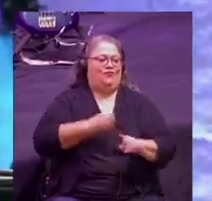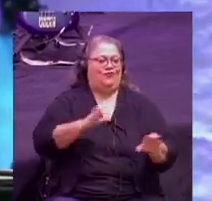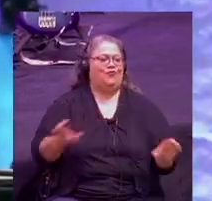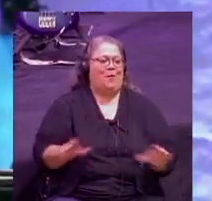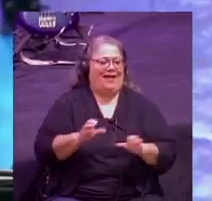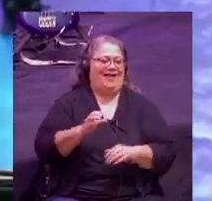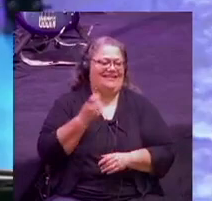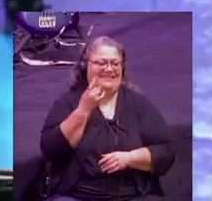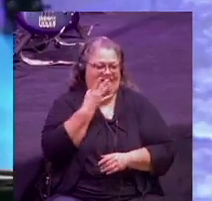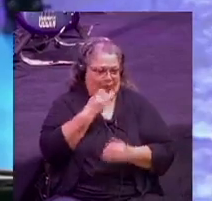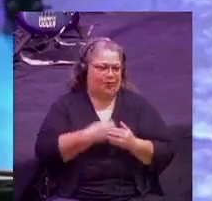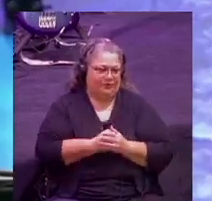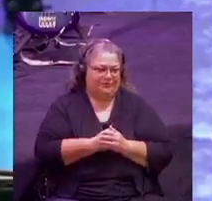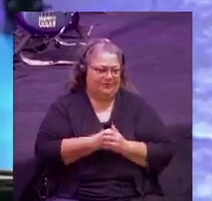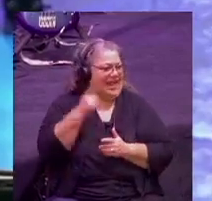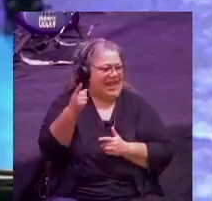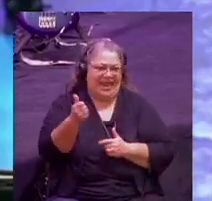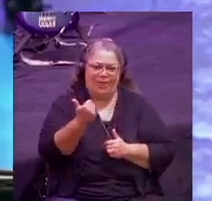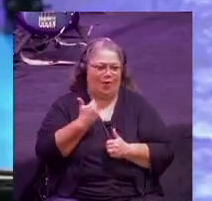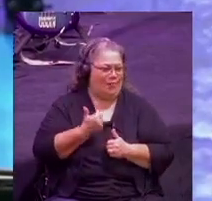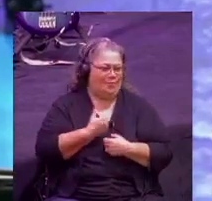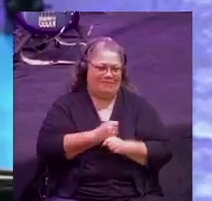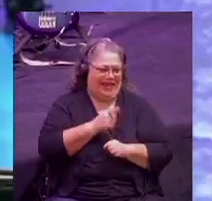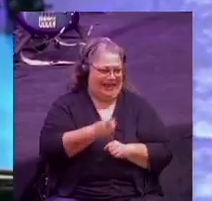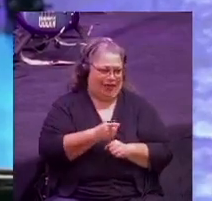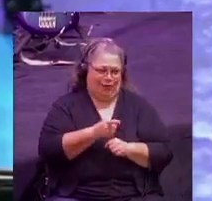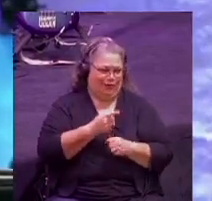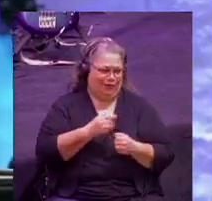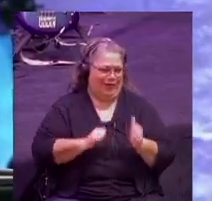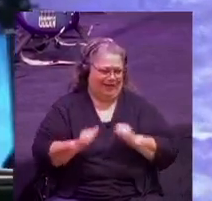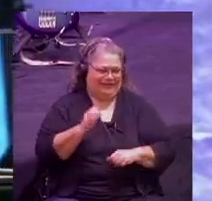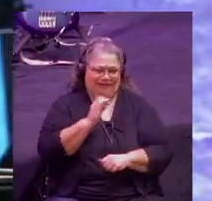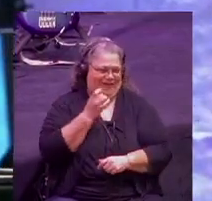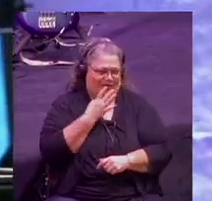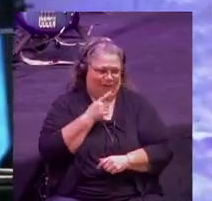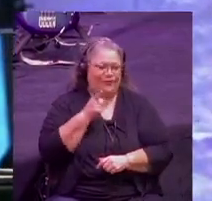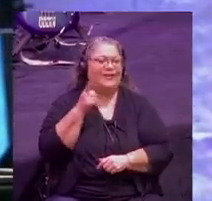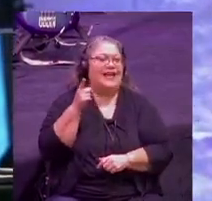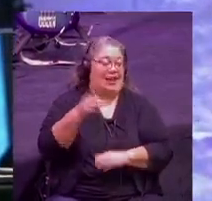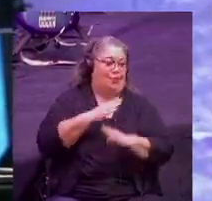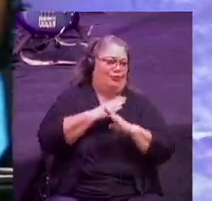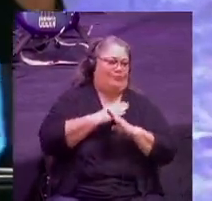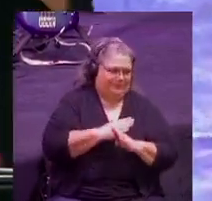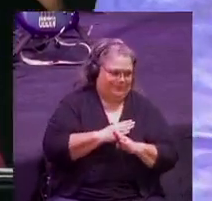He ain't going to make you act like a fool. He'll prevent you from acting like a fool. But